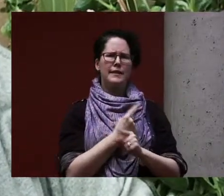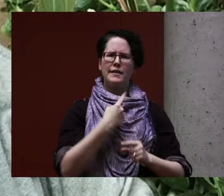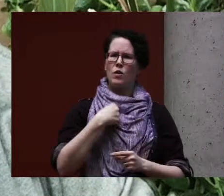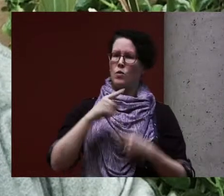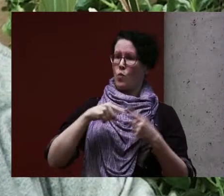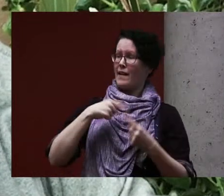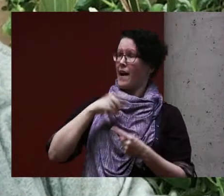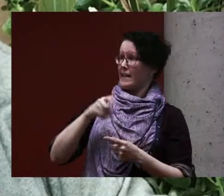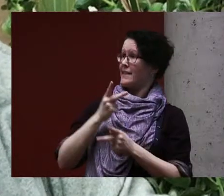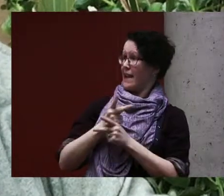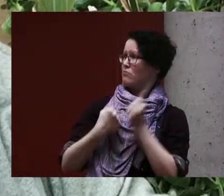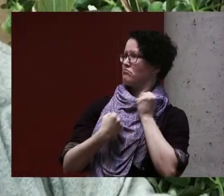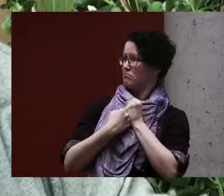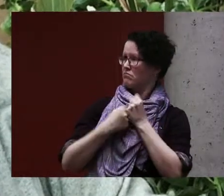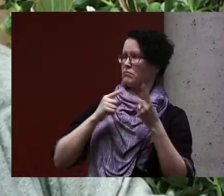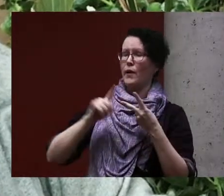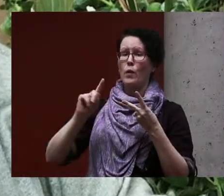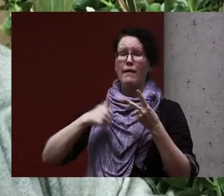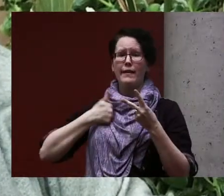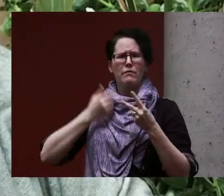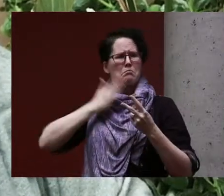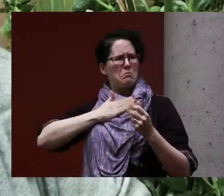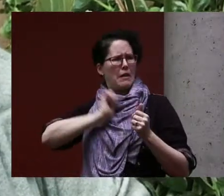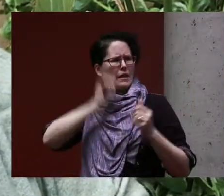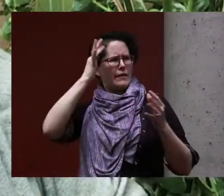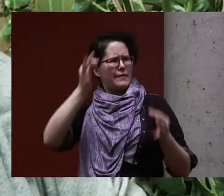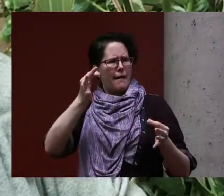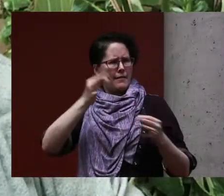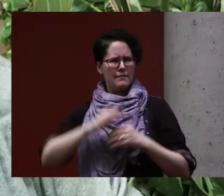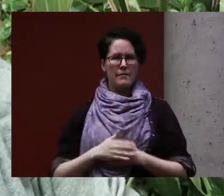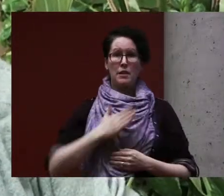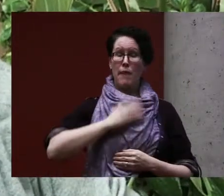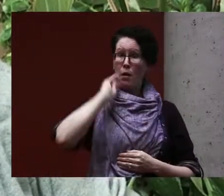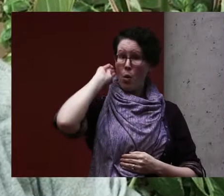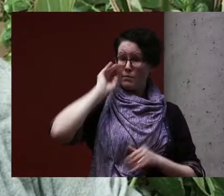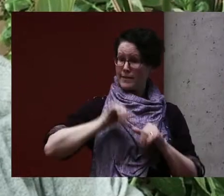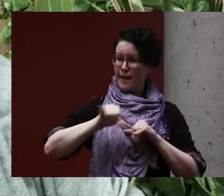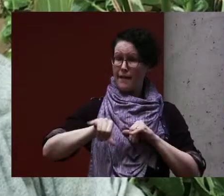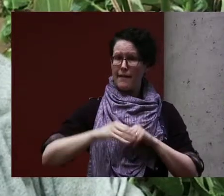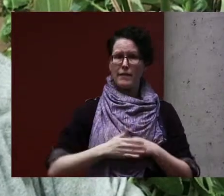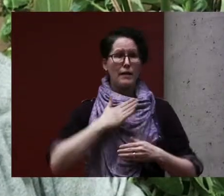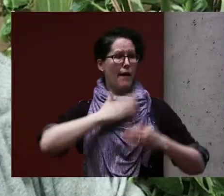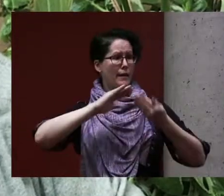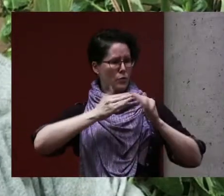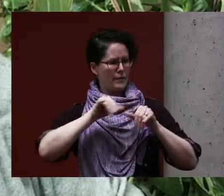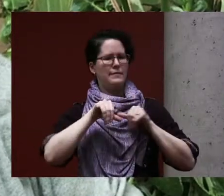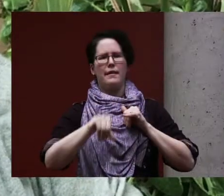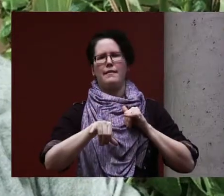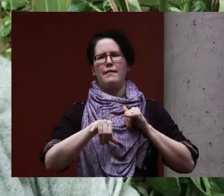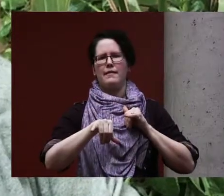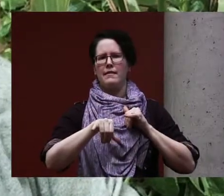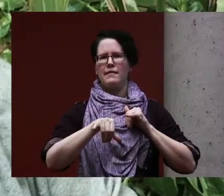when we need it, and where we need it, in the homes and